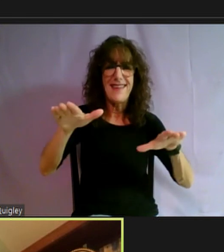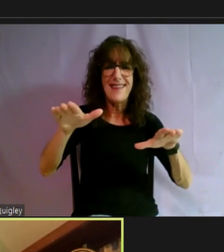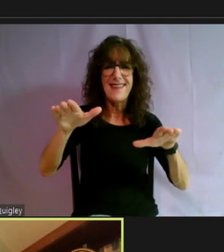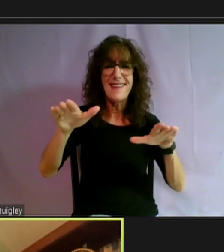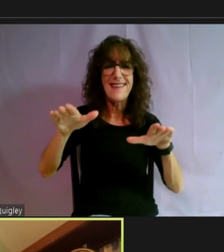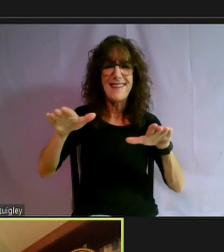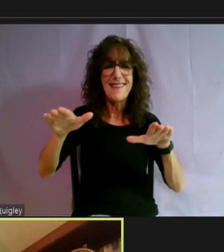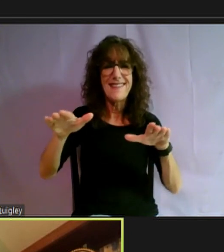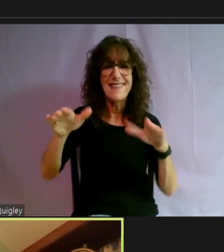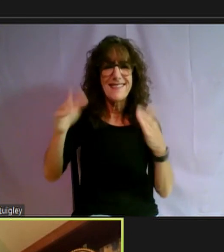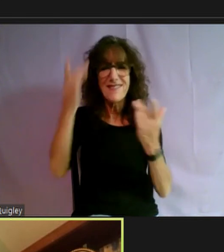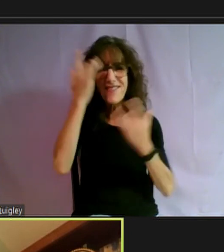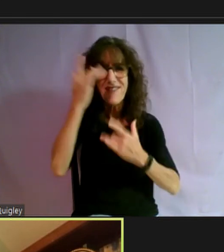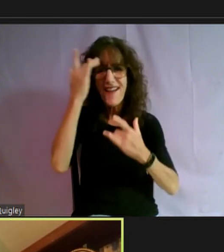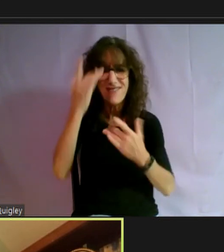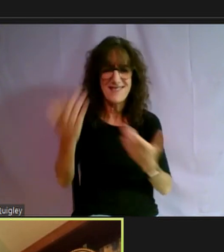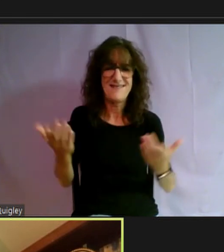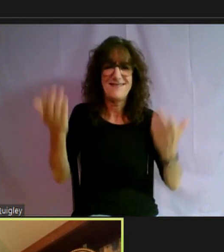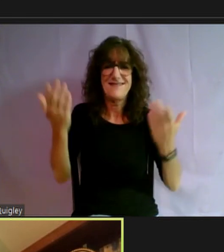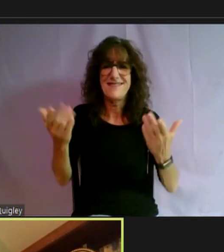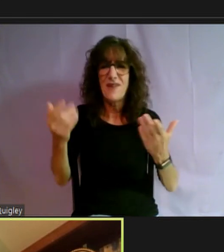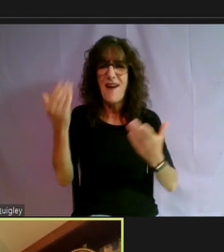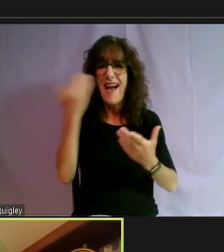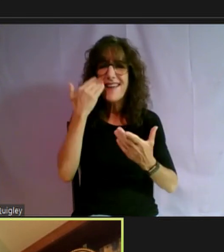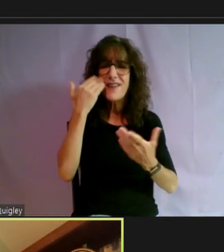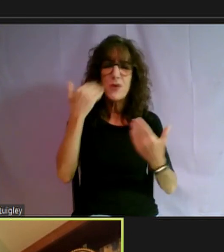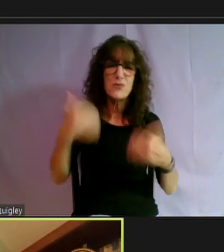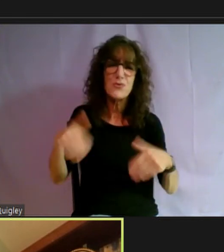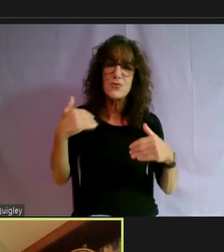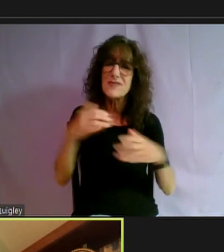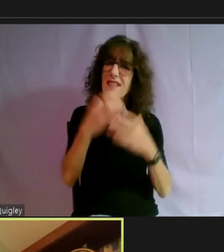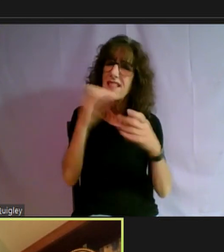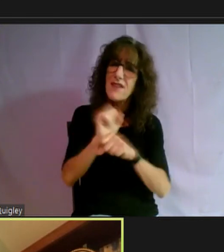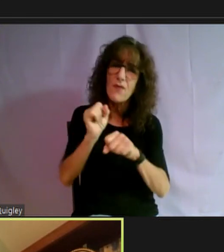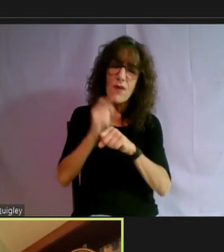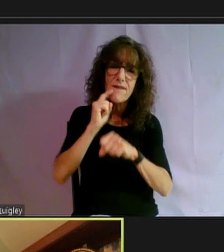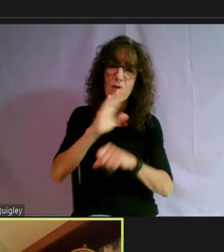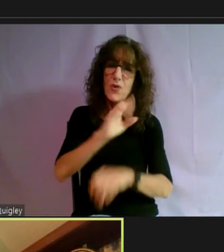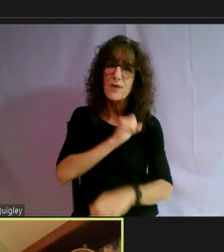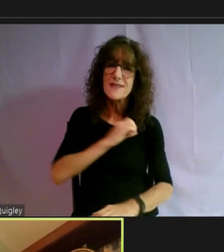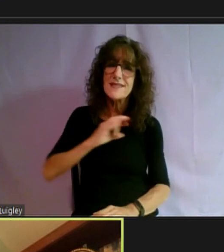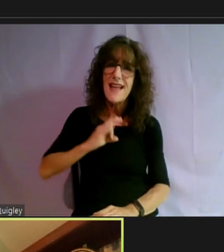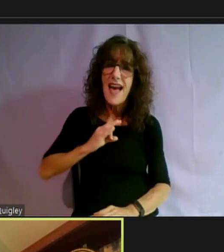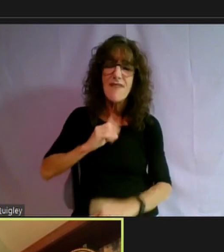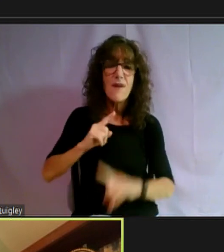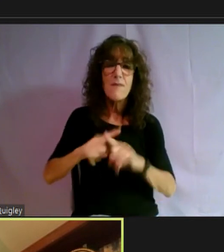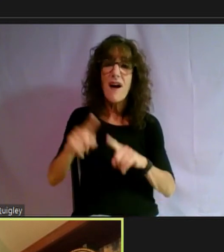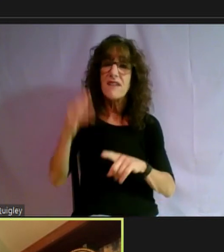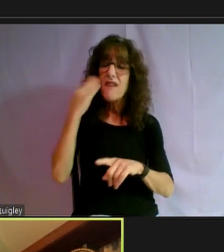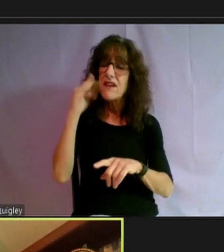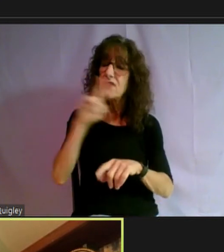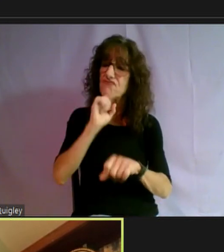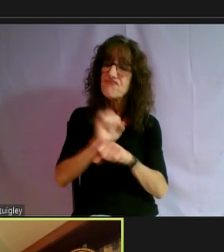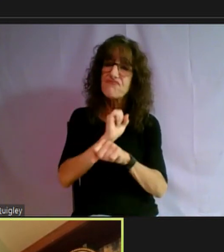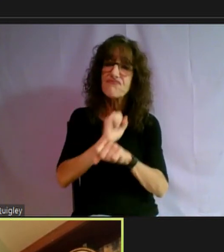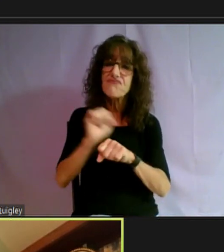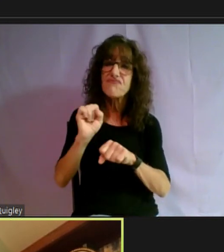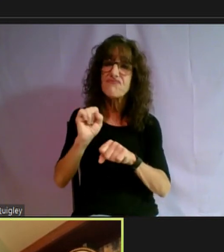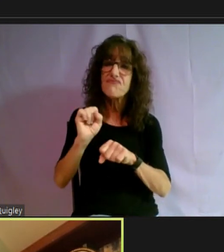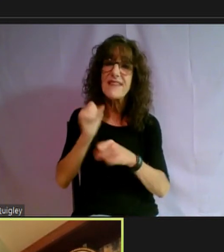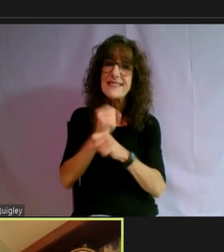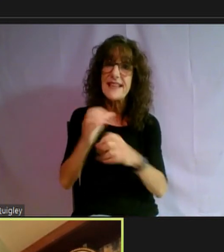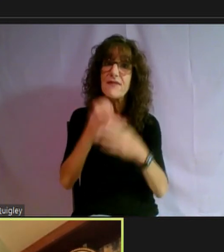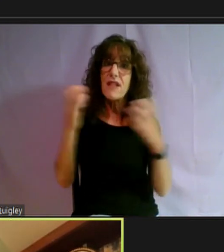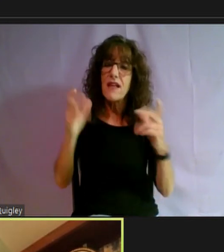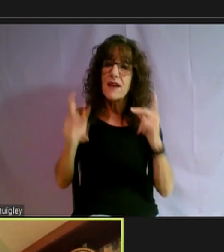well. And I know it's incredibly labor intensive for your staff, but I have no doubt that it saved a lot of lives.